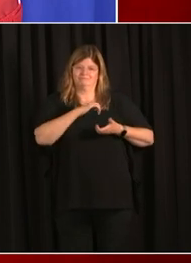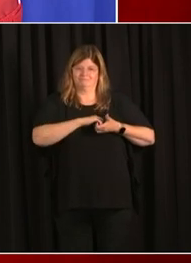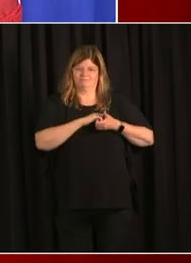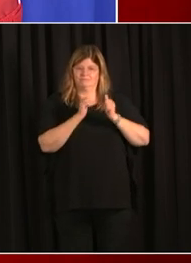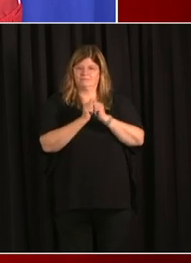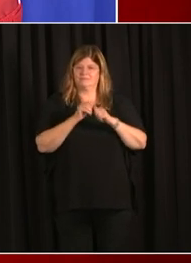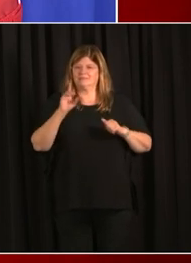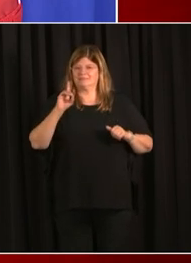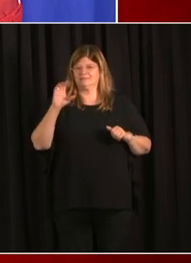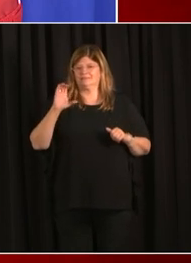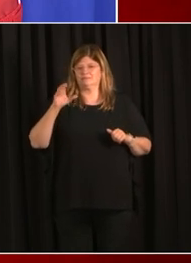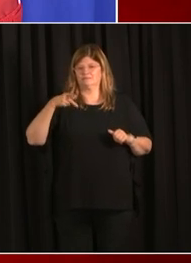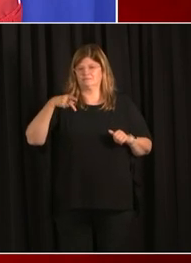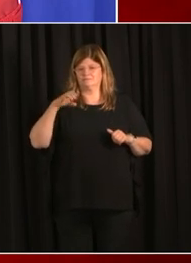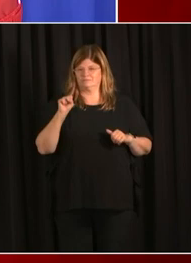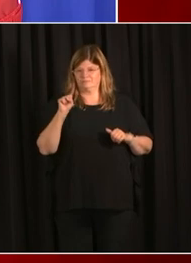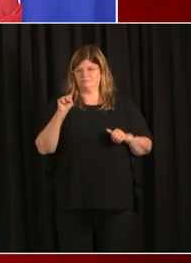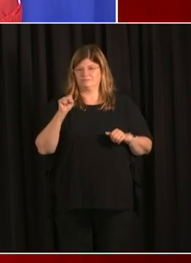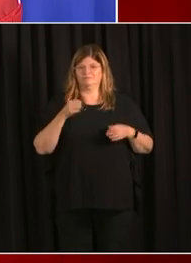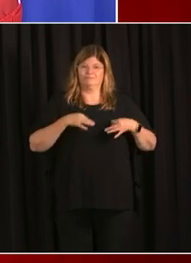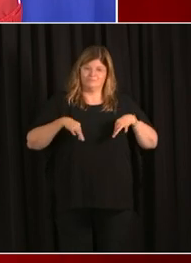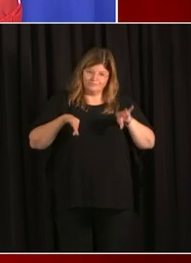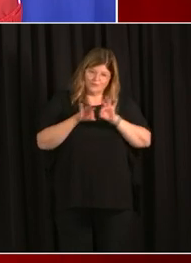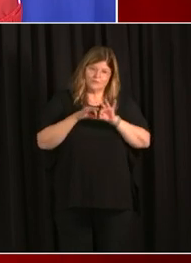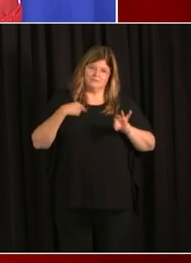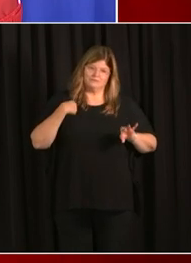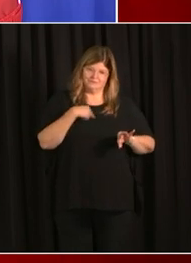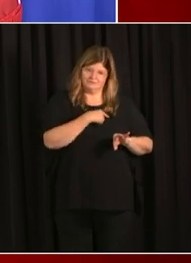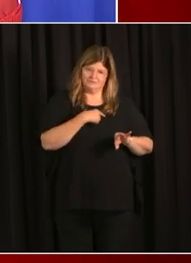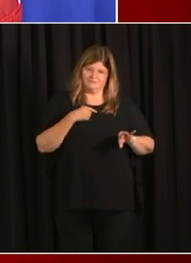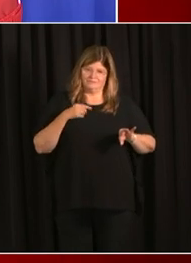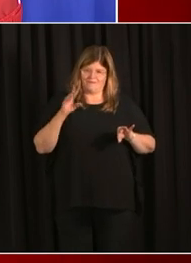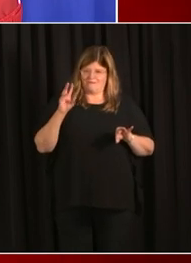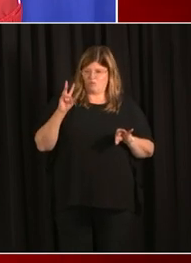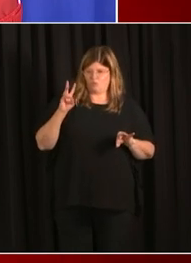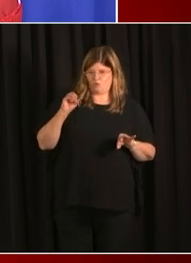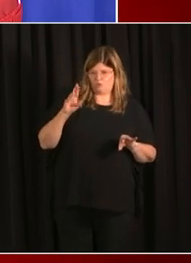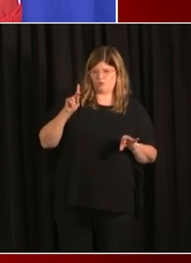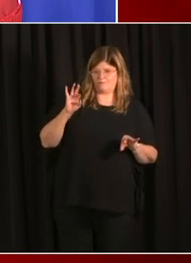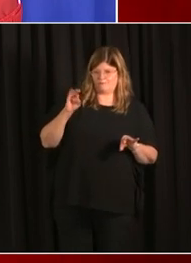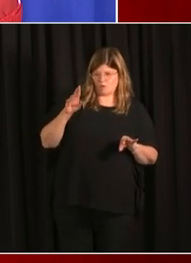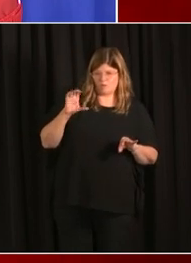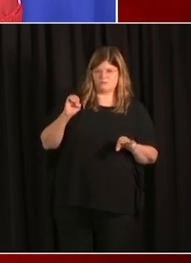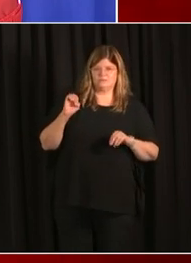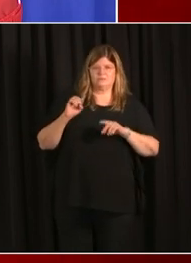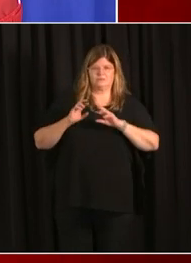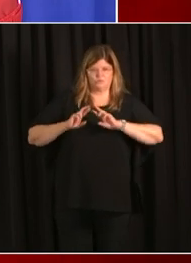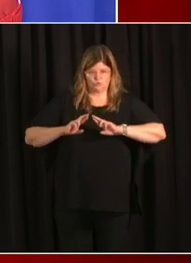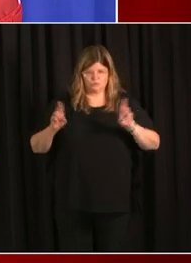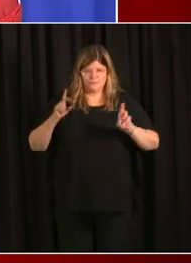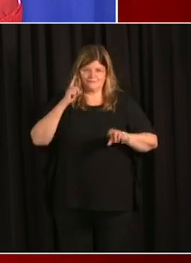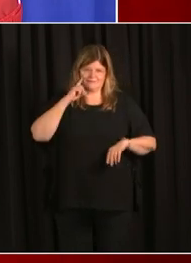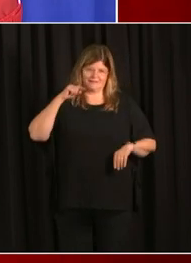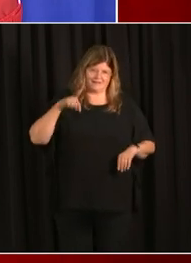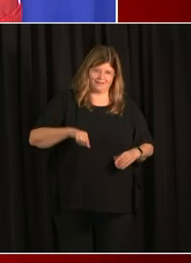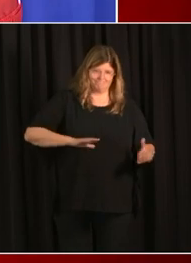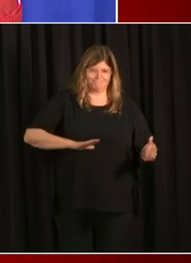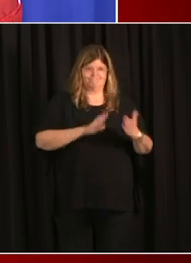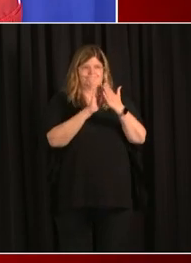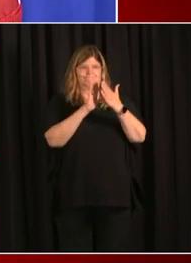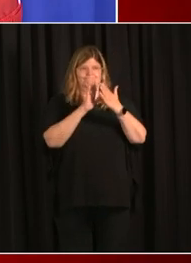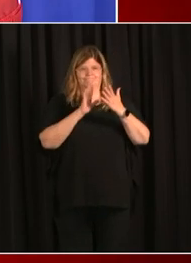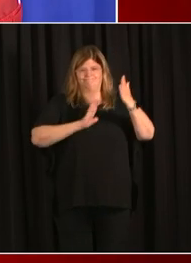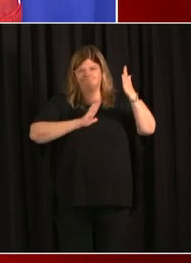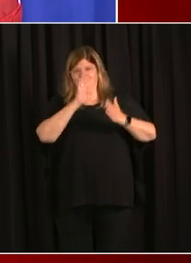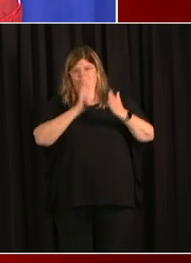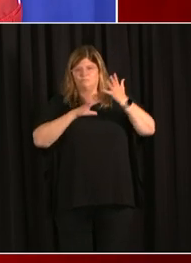make sure that we have the workforce readiness that we need for in-person learning